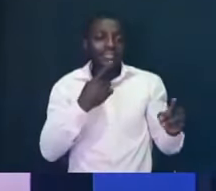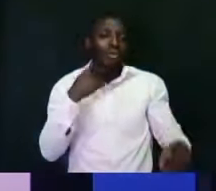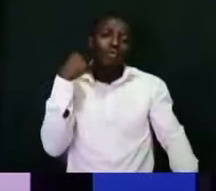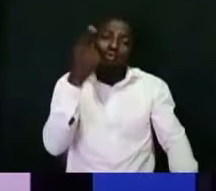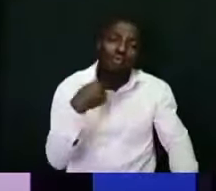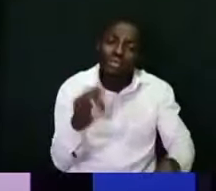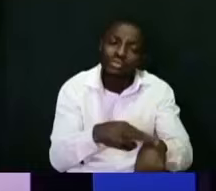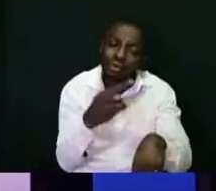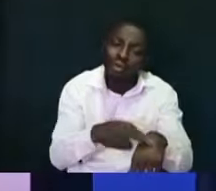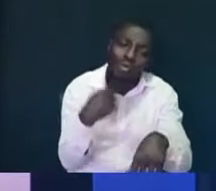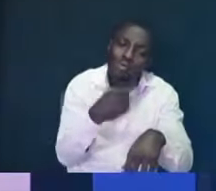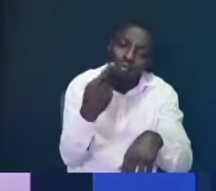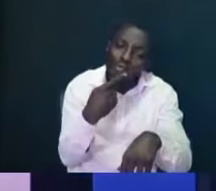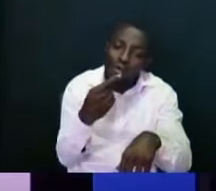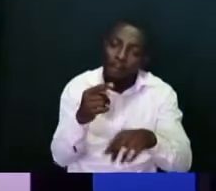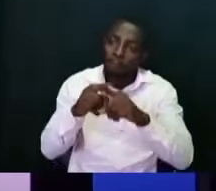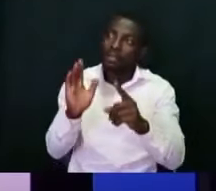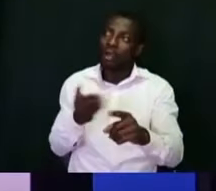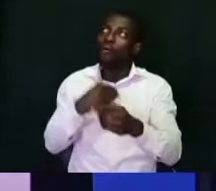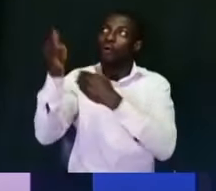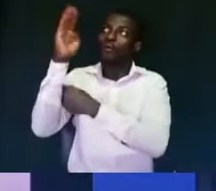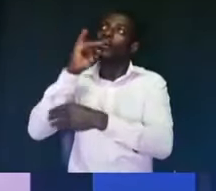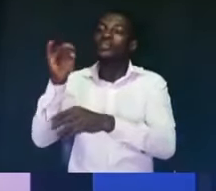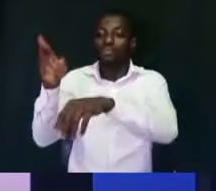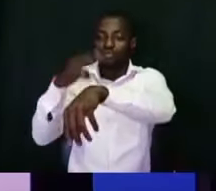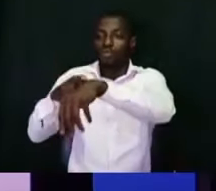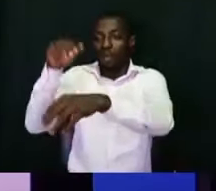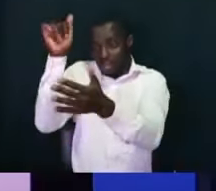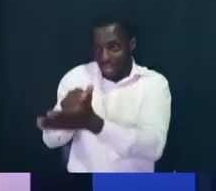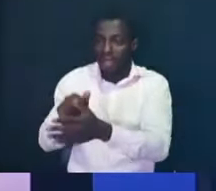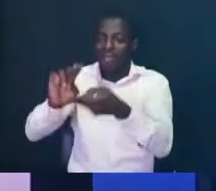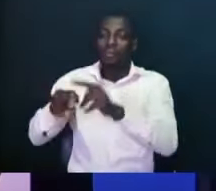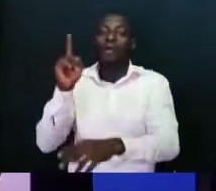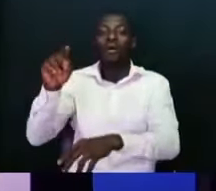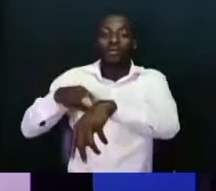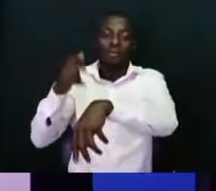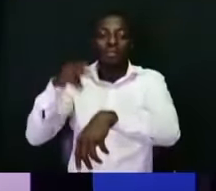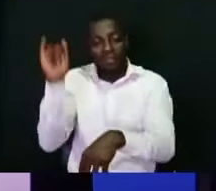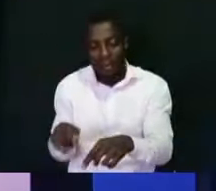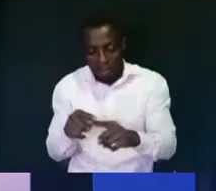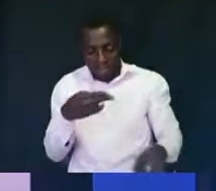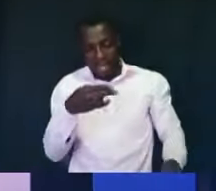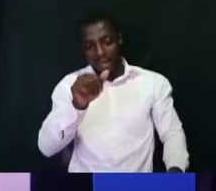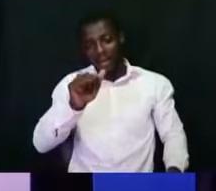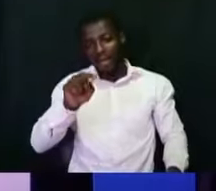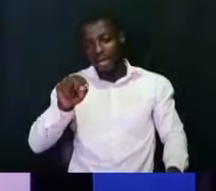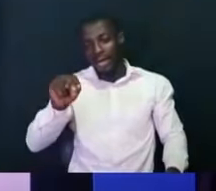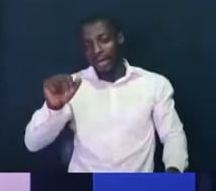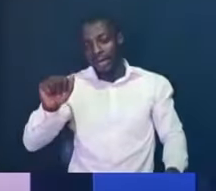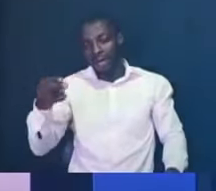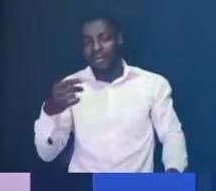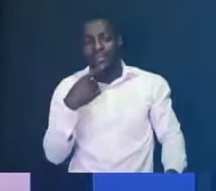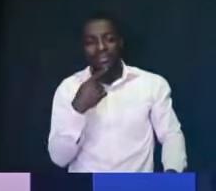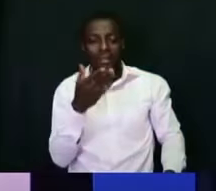rock except our God? David saying, why no obutai no j. And Hannah says that there is no rock like our God. And